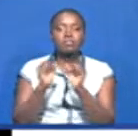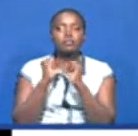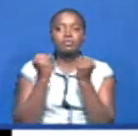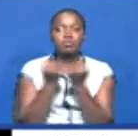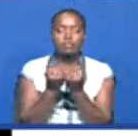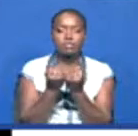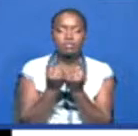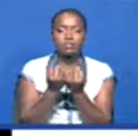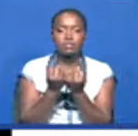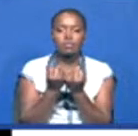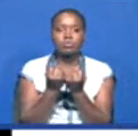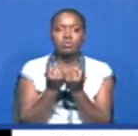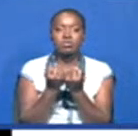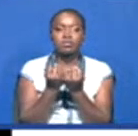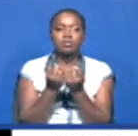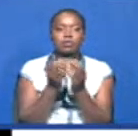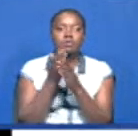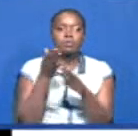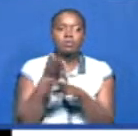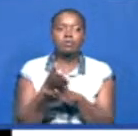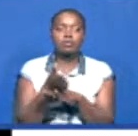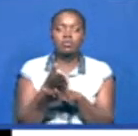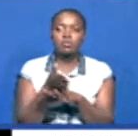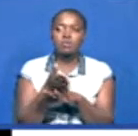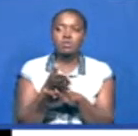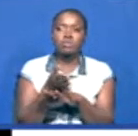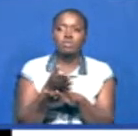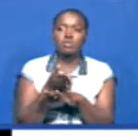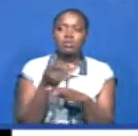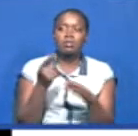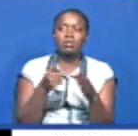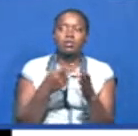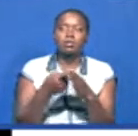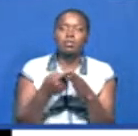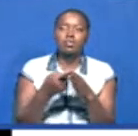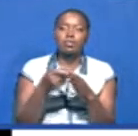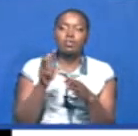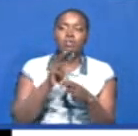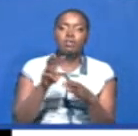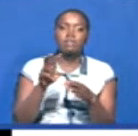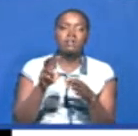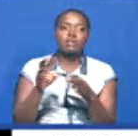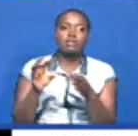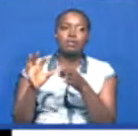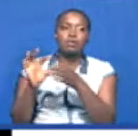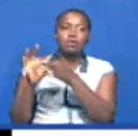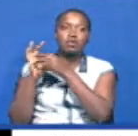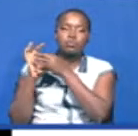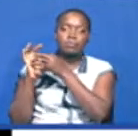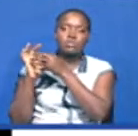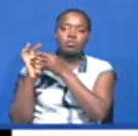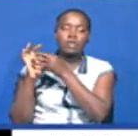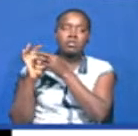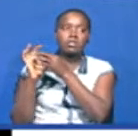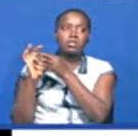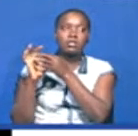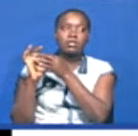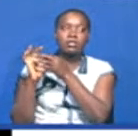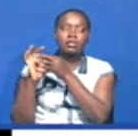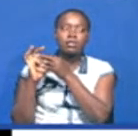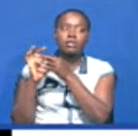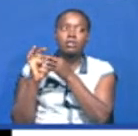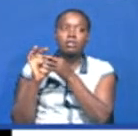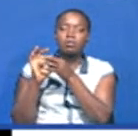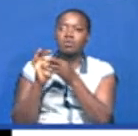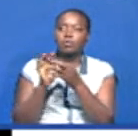view, look at it across, and then you will see, even culturally, you see that we have an elephant in the